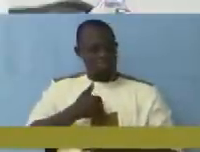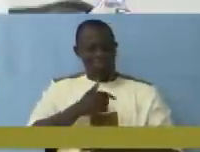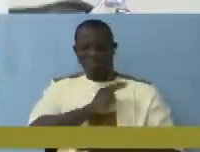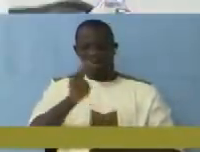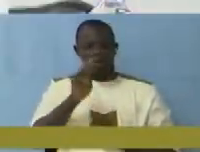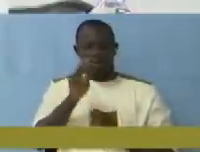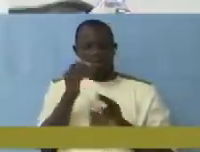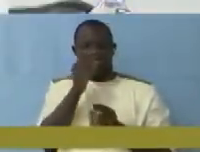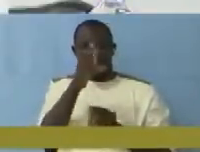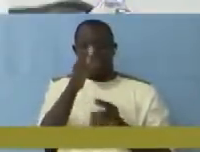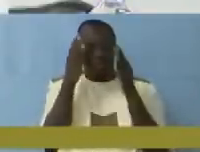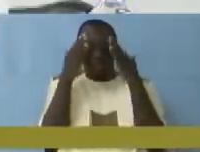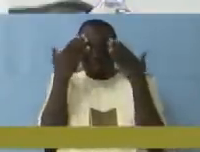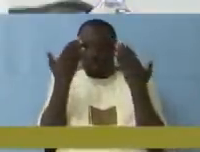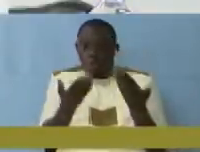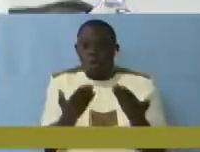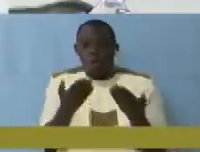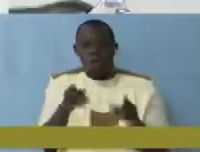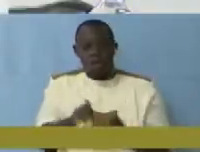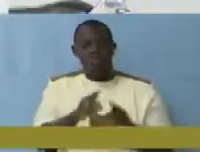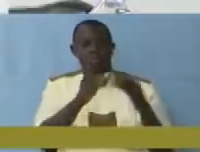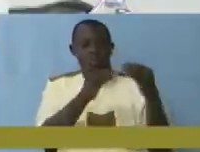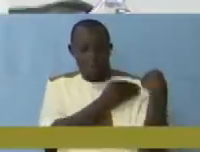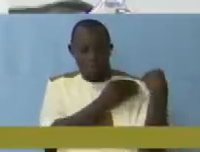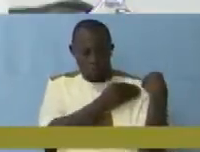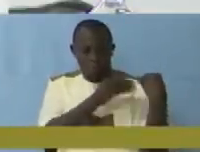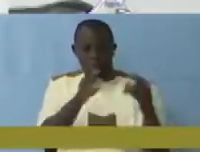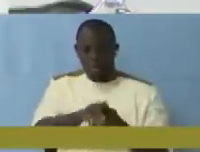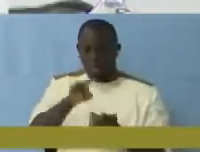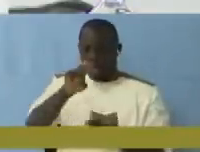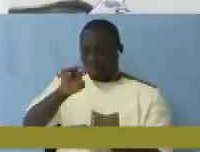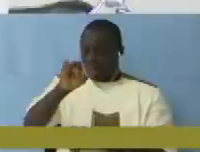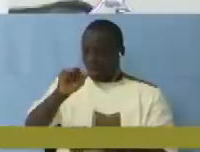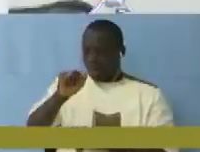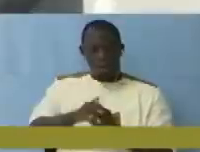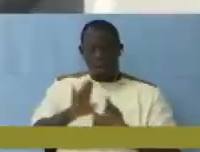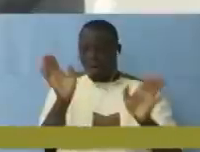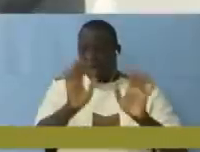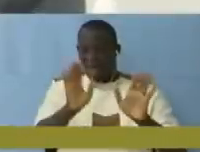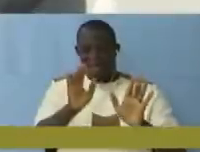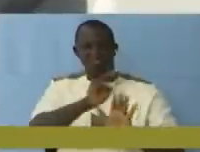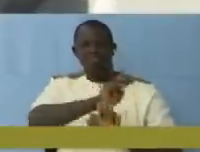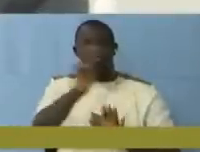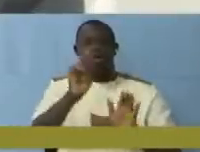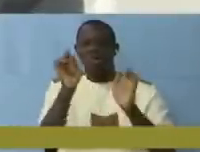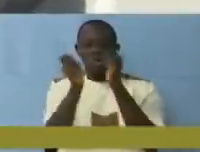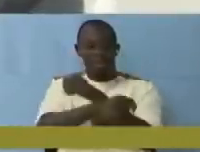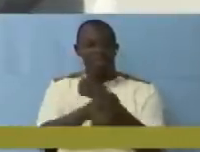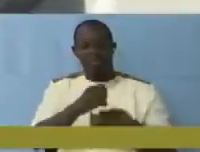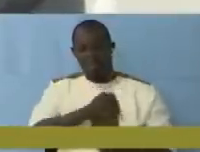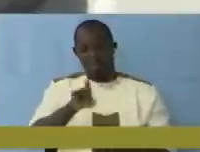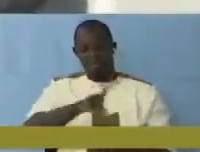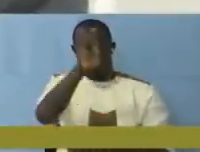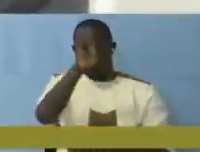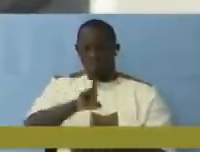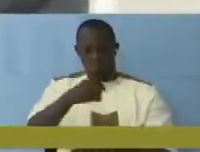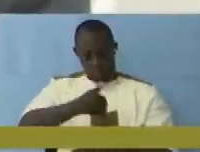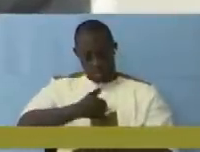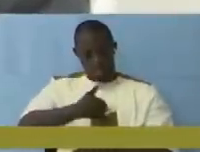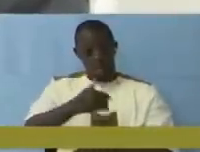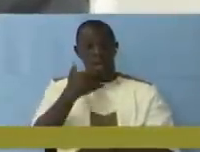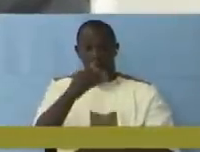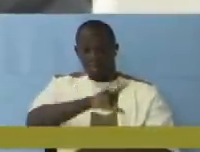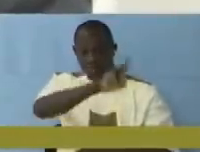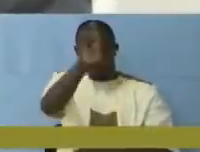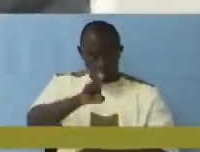but No. Don't change my question. kana nyini karo fali My question is, I asked you what were